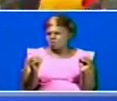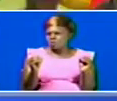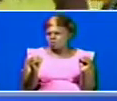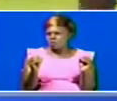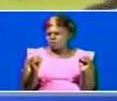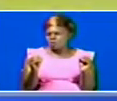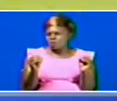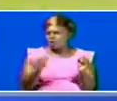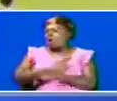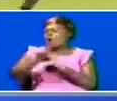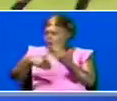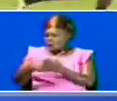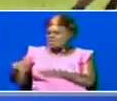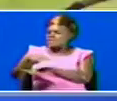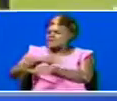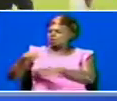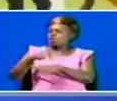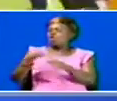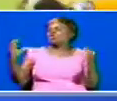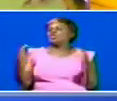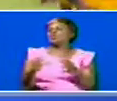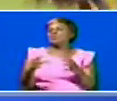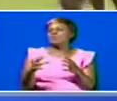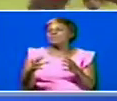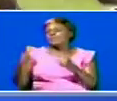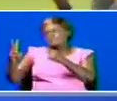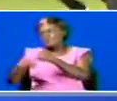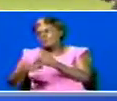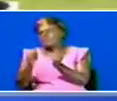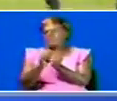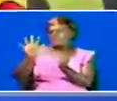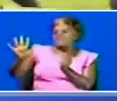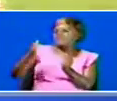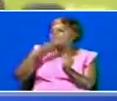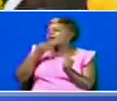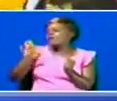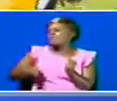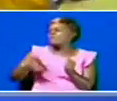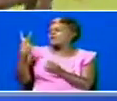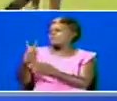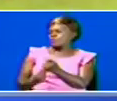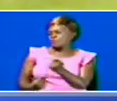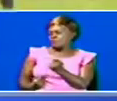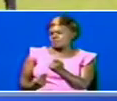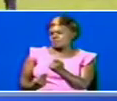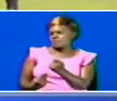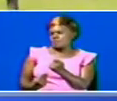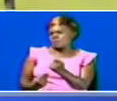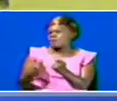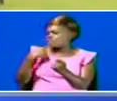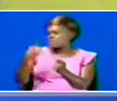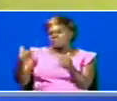understanding, it's all national teams. That would be the 7's, the 15's, the men and the women. Yvonne, I've not even